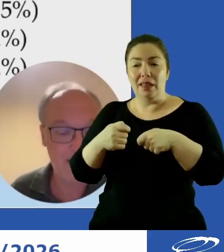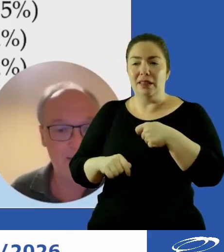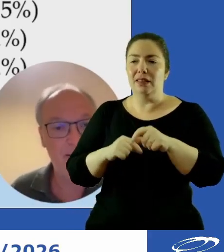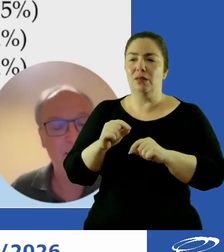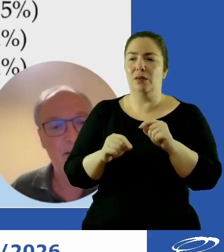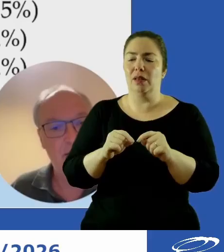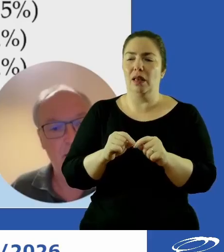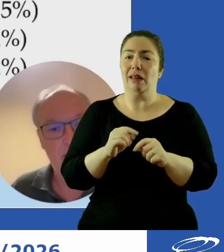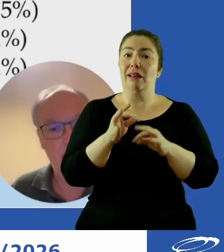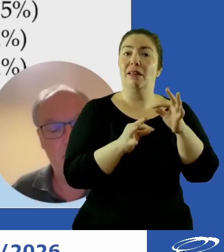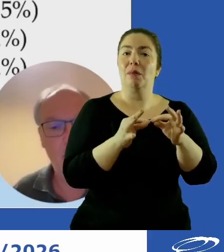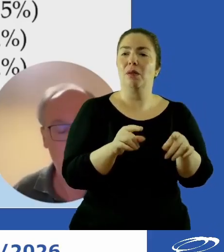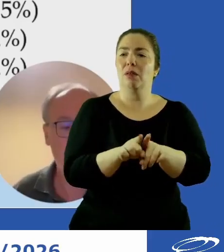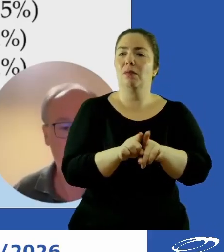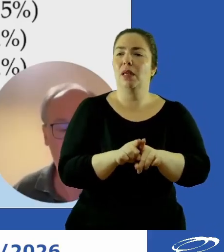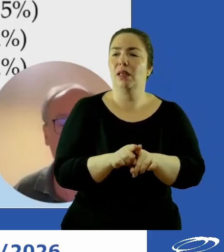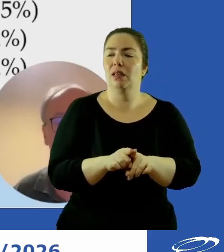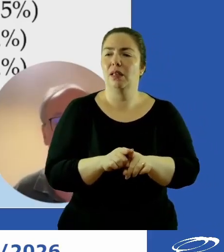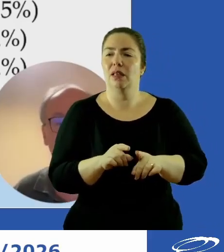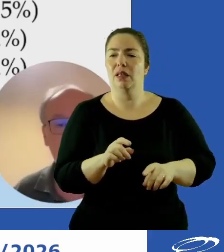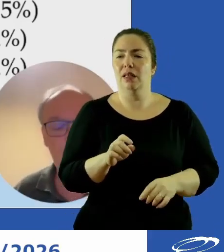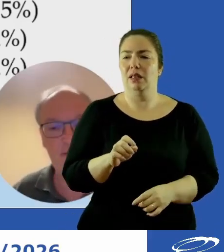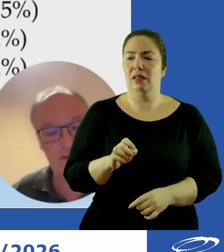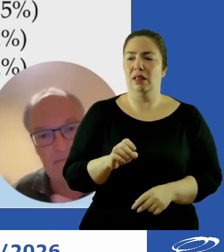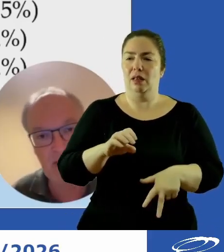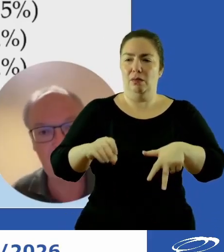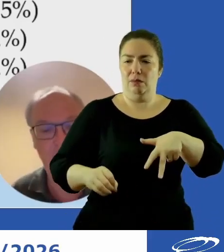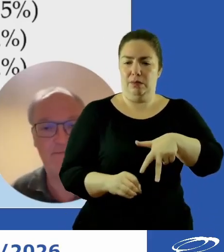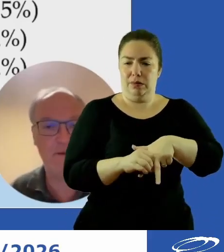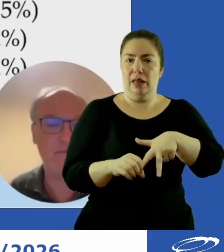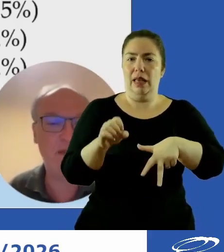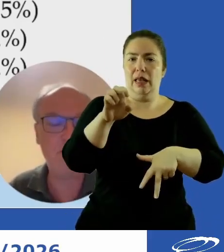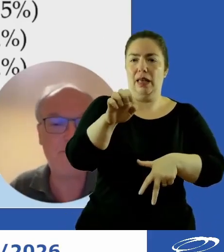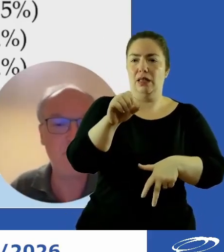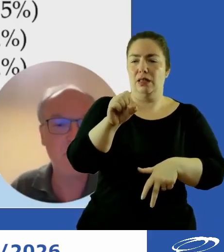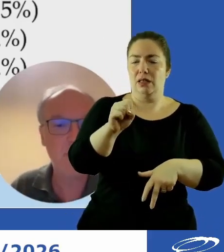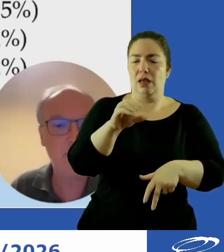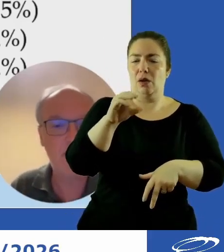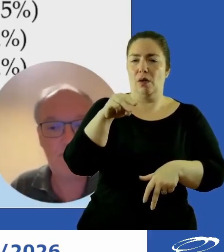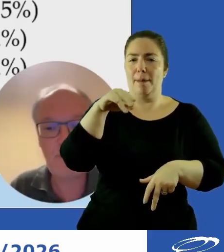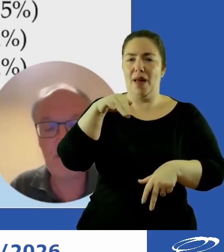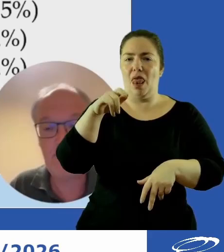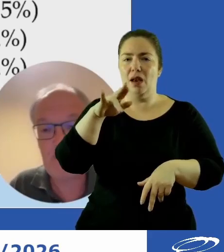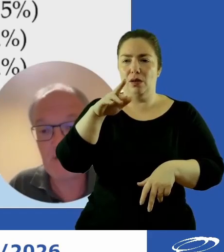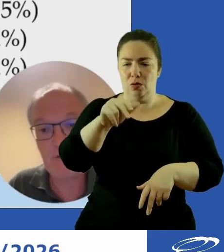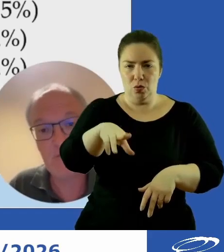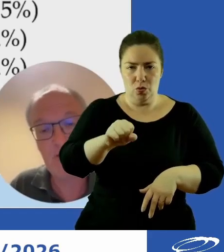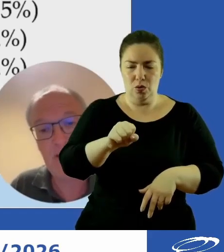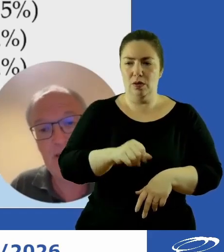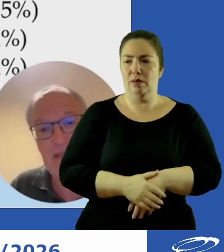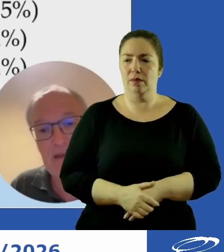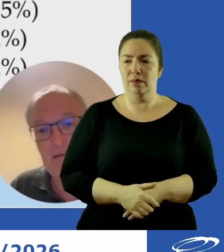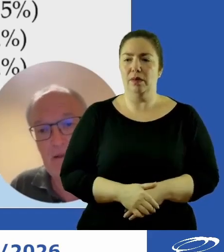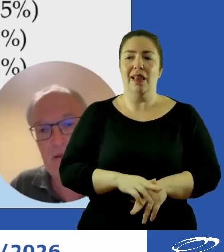osteomyelitis with or without implants. So it's a mix of many different infections, but in